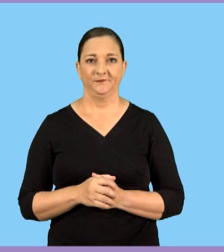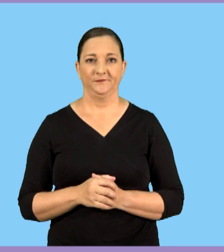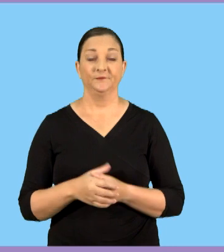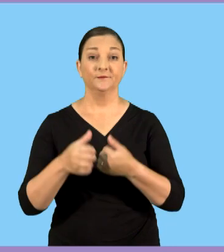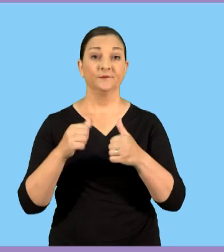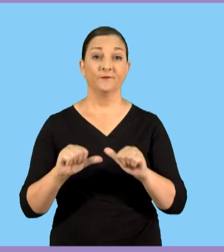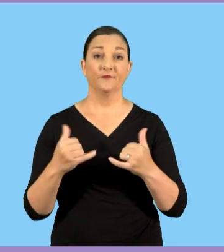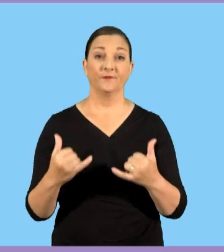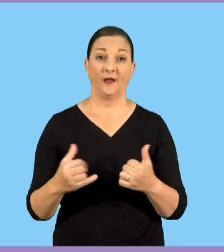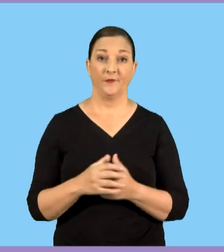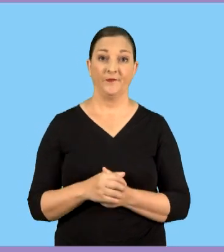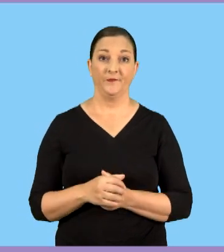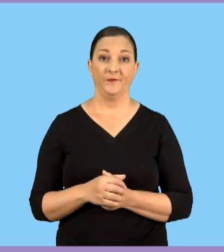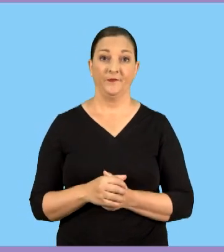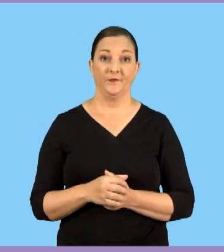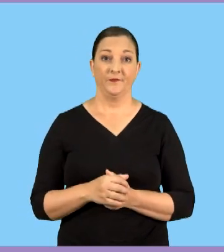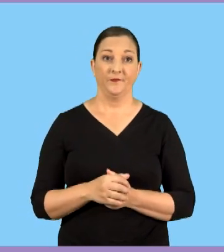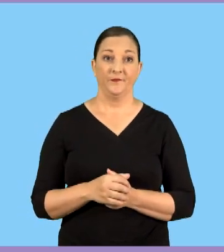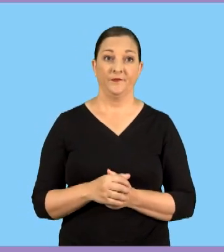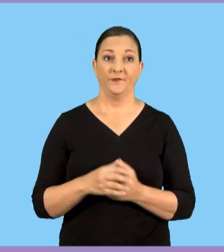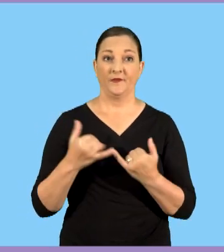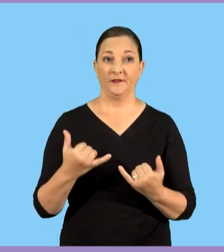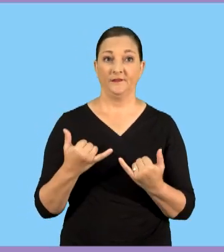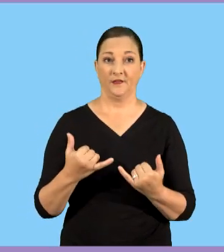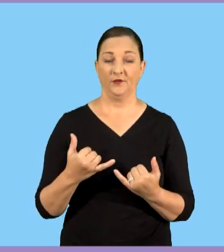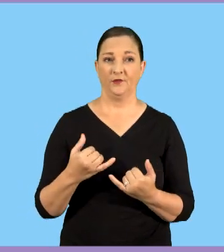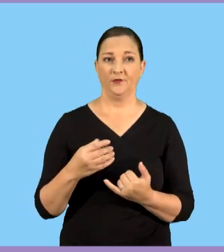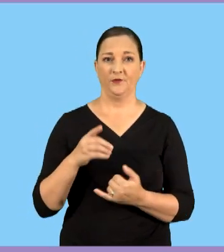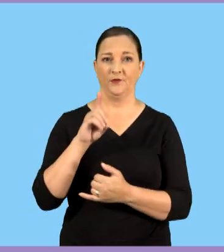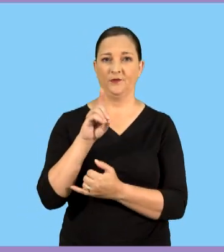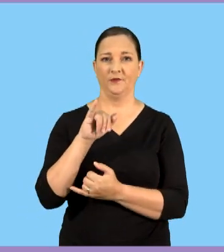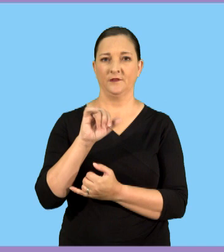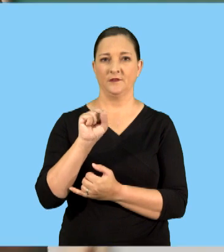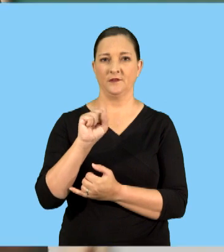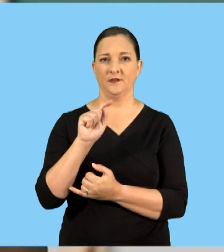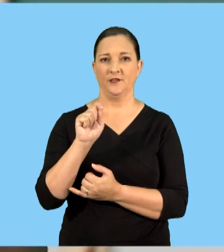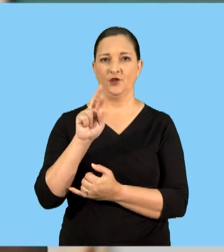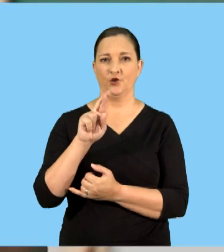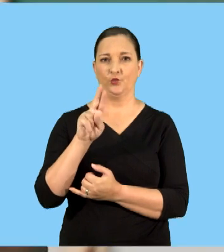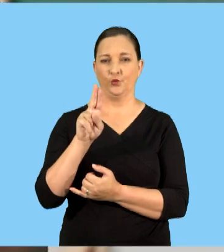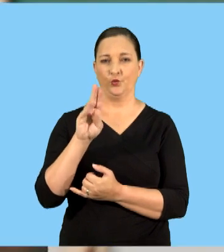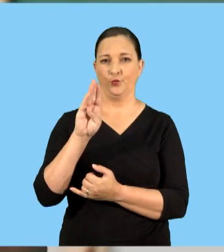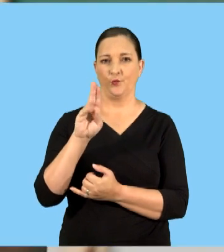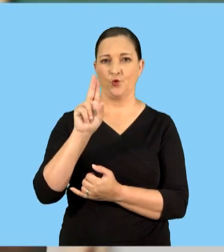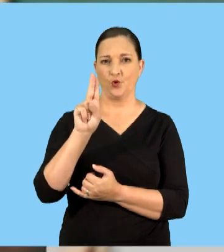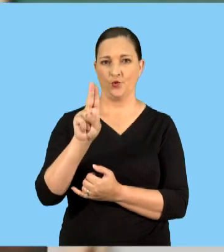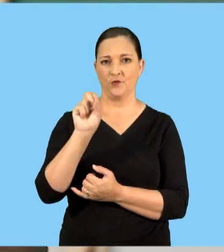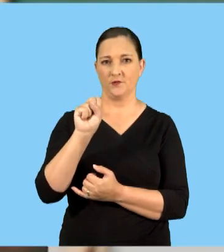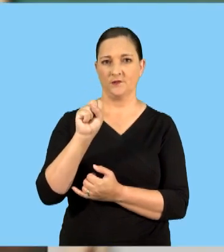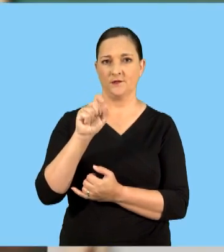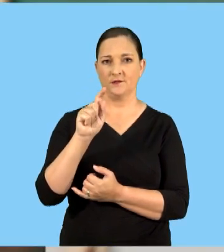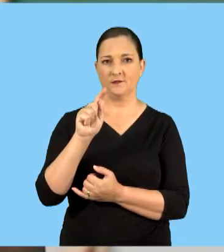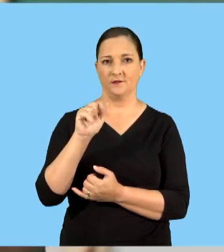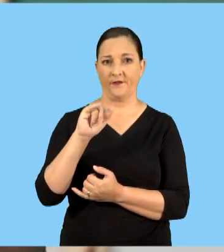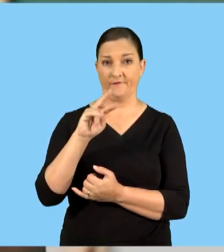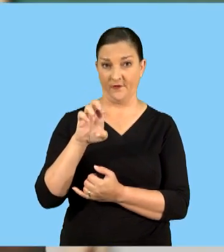168. Let's move on to the distributive property. So remember, when I am working with numbers, I can either work